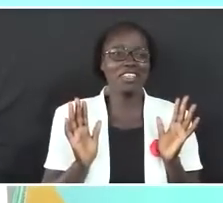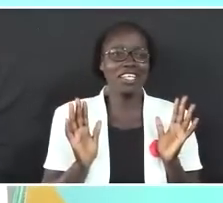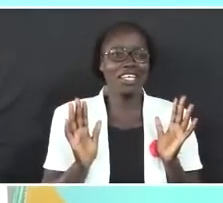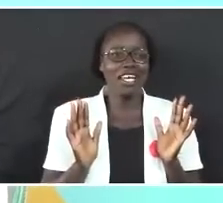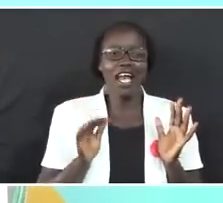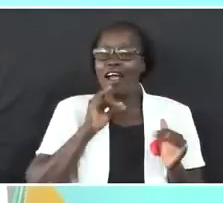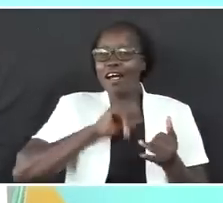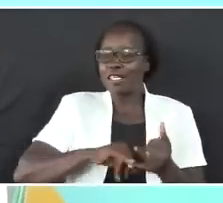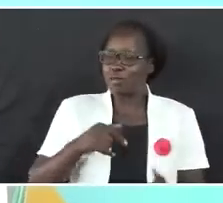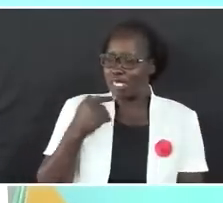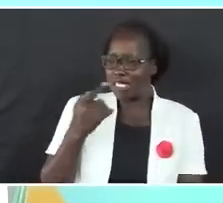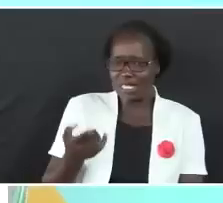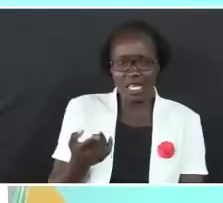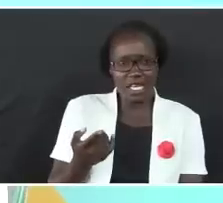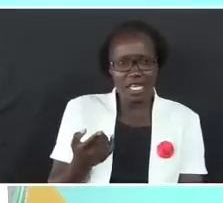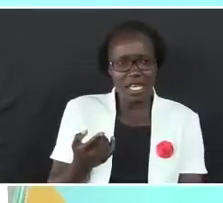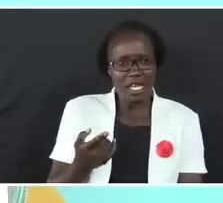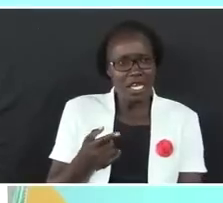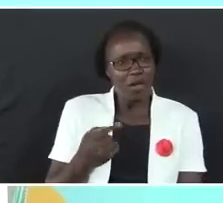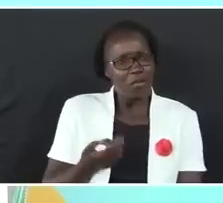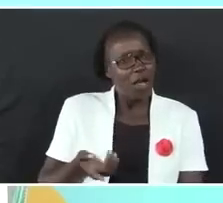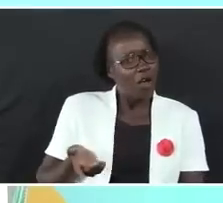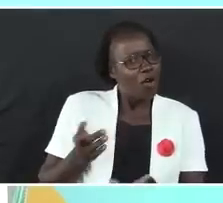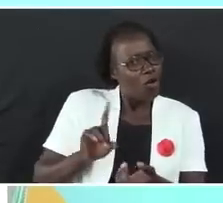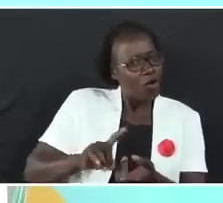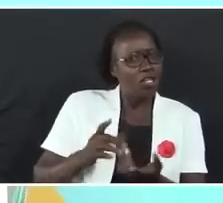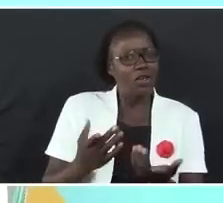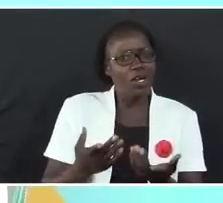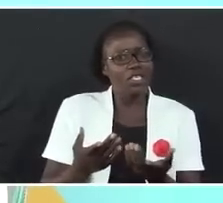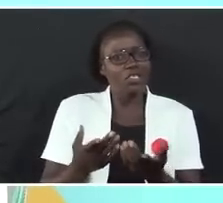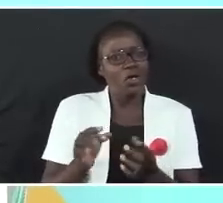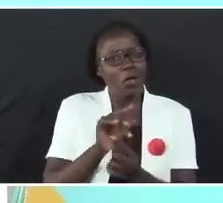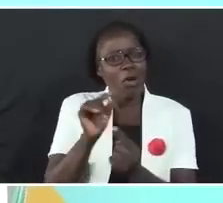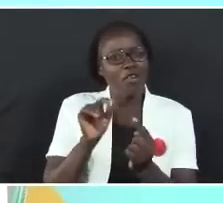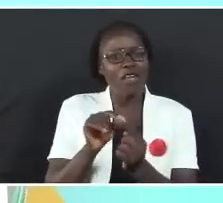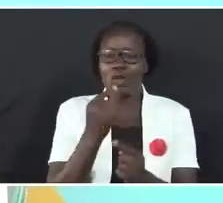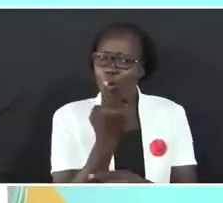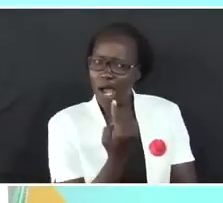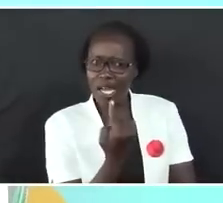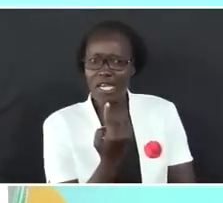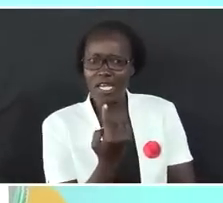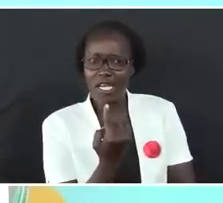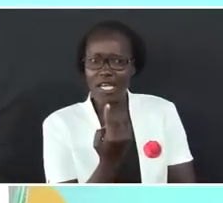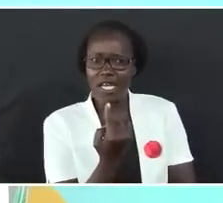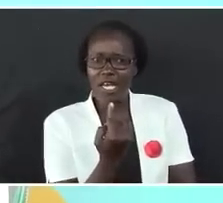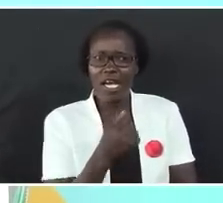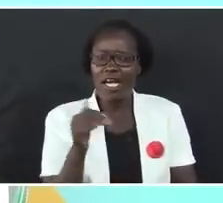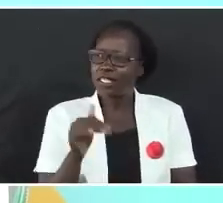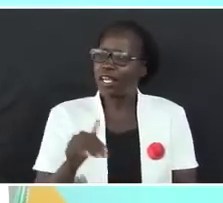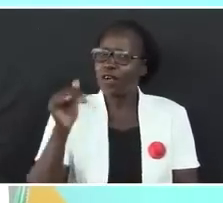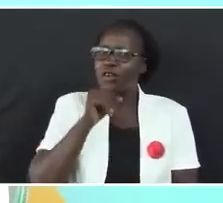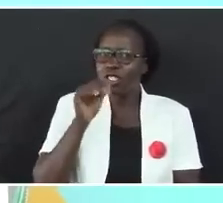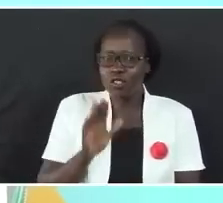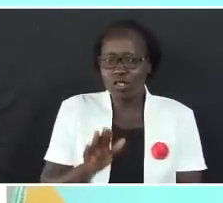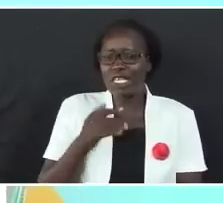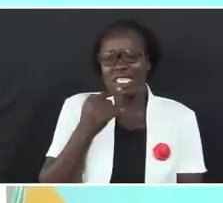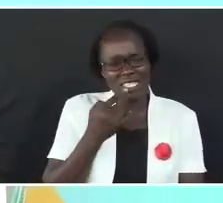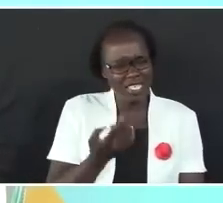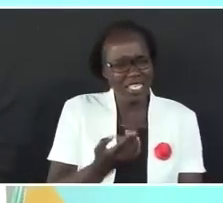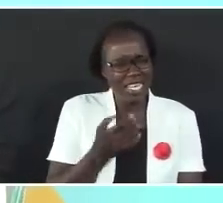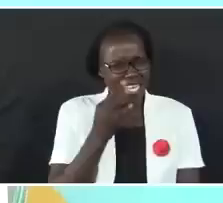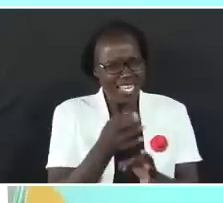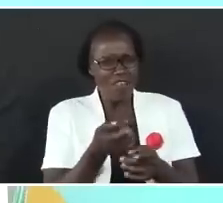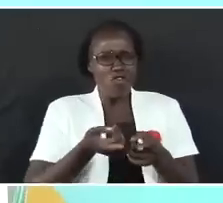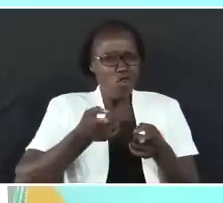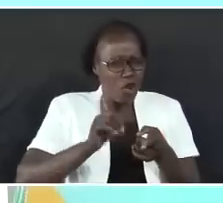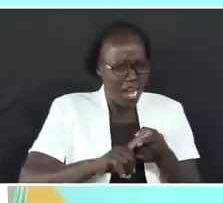My husband was saying, why don't we add one so that we have a perfect number? And our eldest daughter was saying, if you